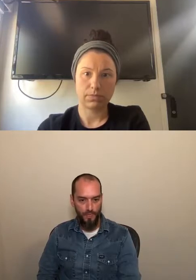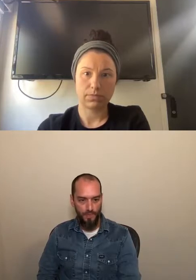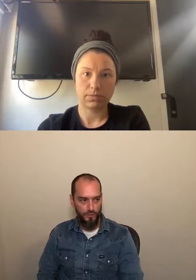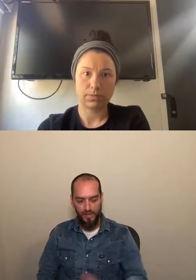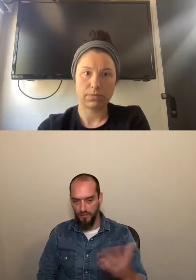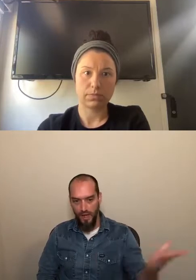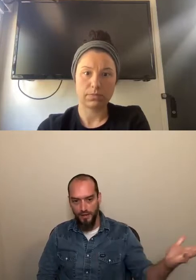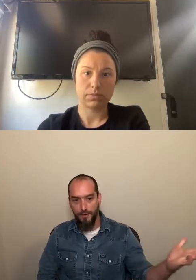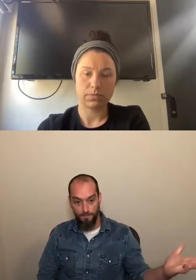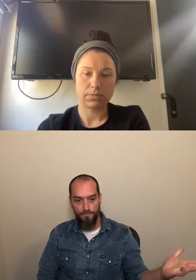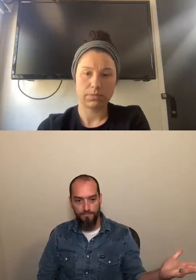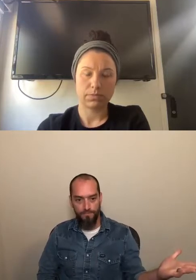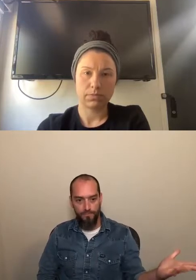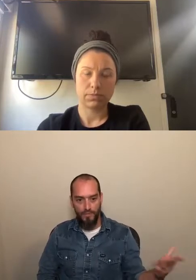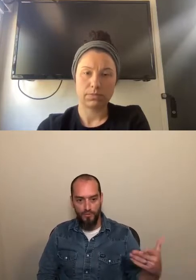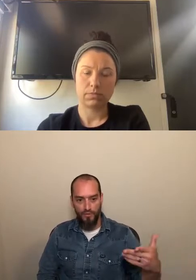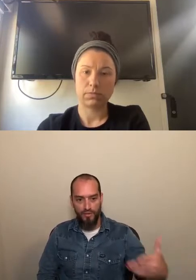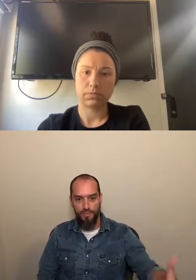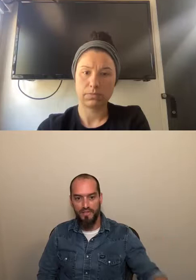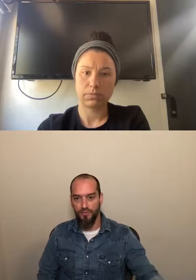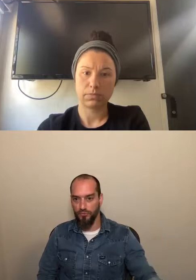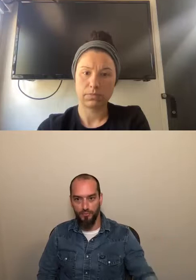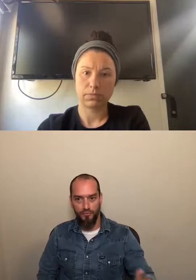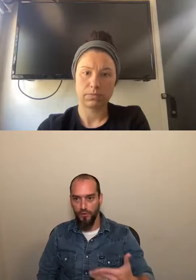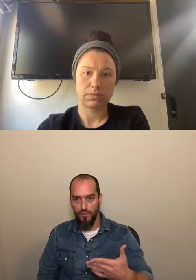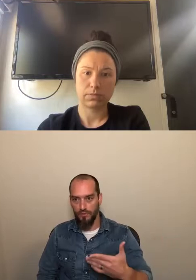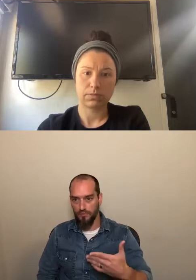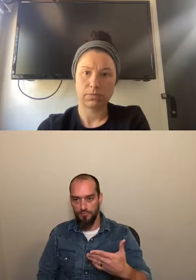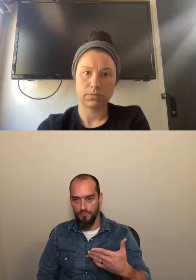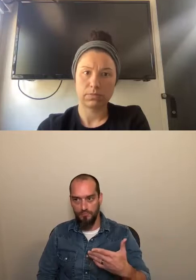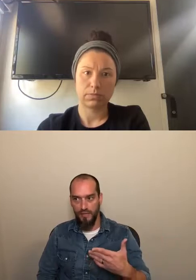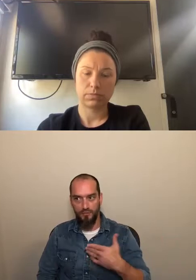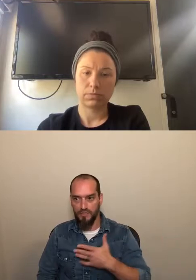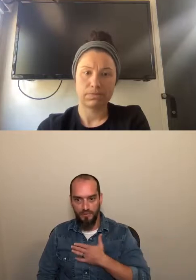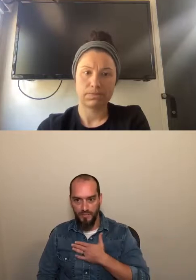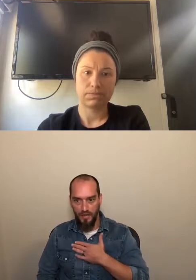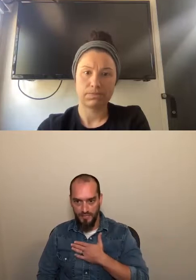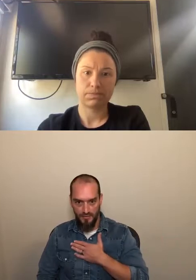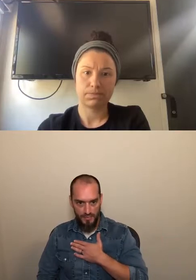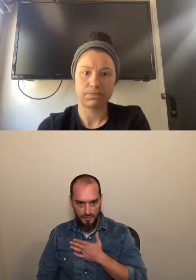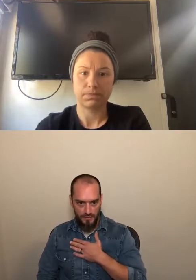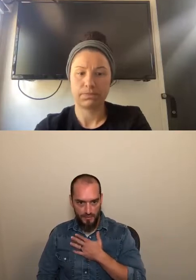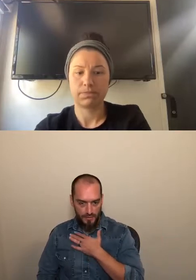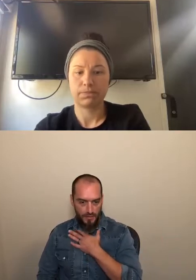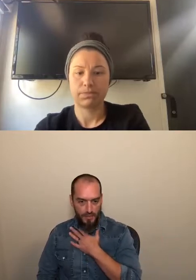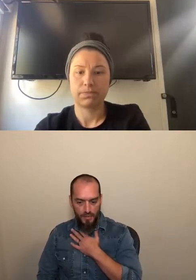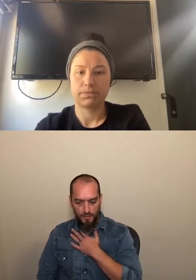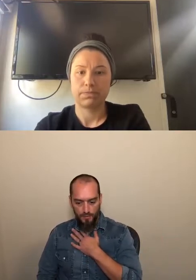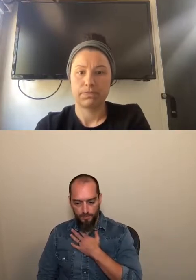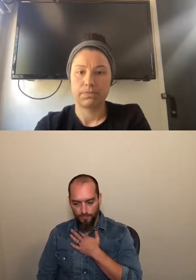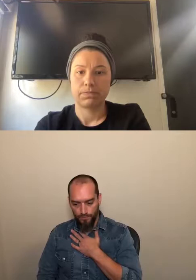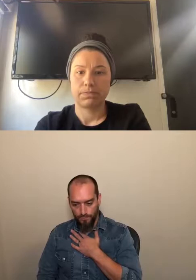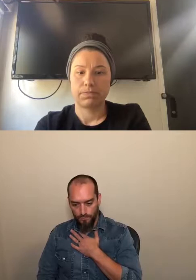They're trained to lie. So they've been down this road before. they don't typically contact us